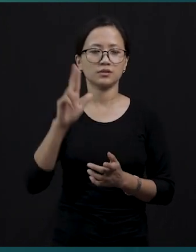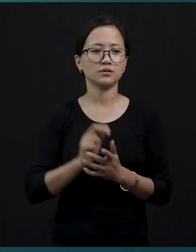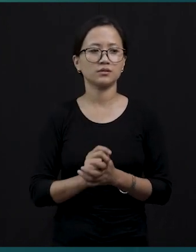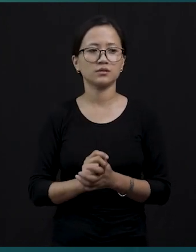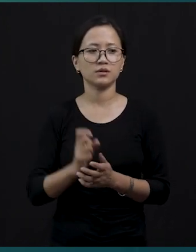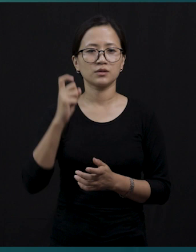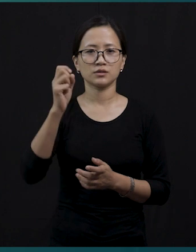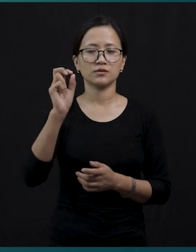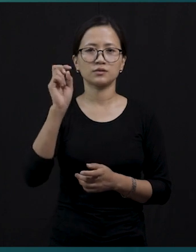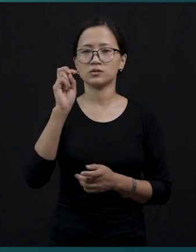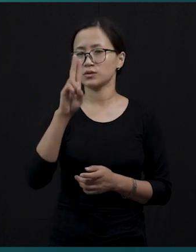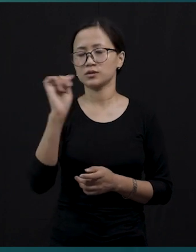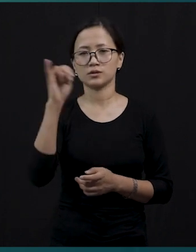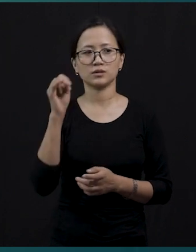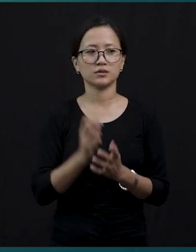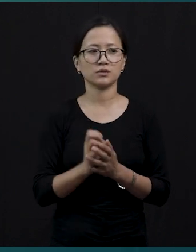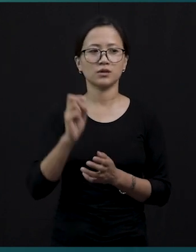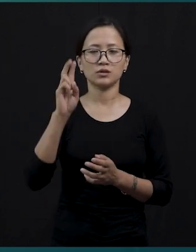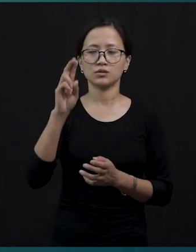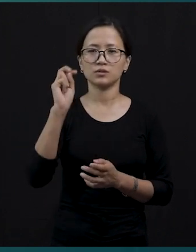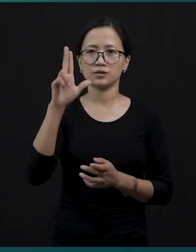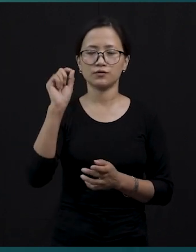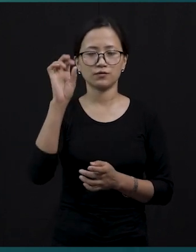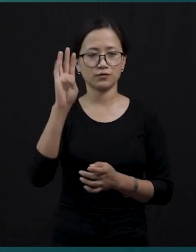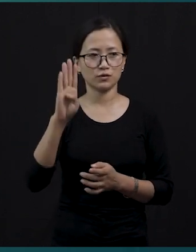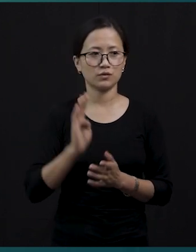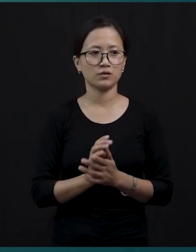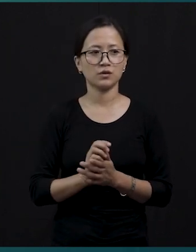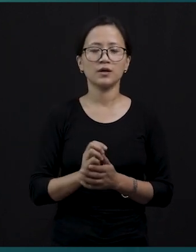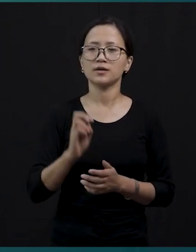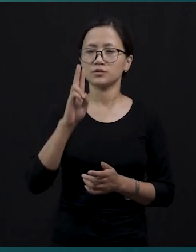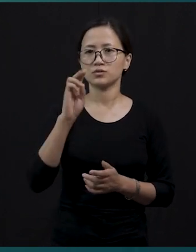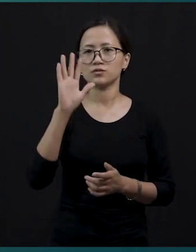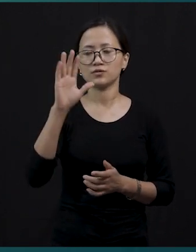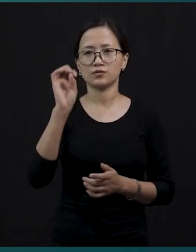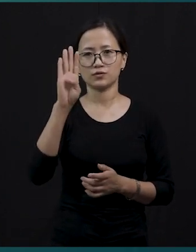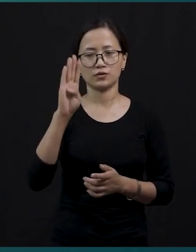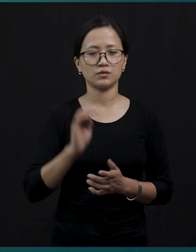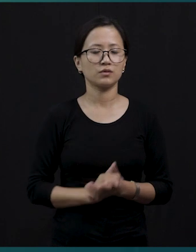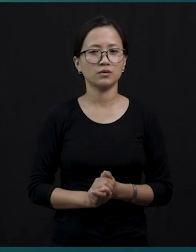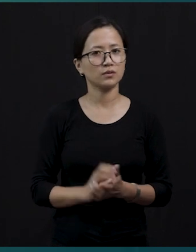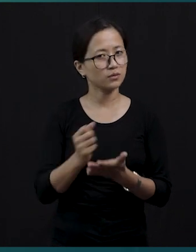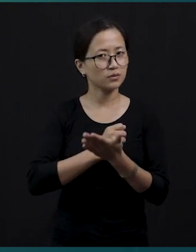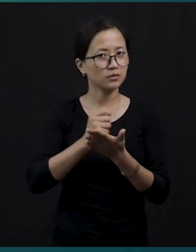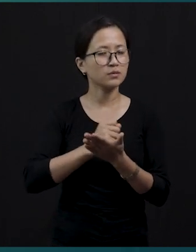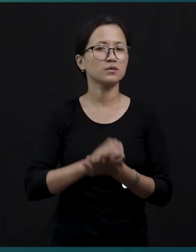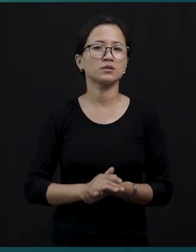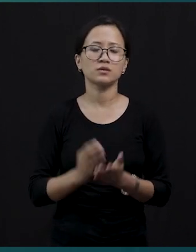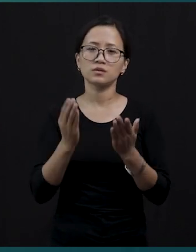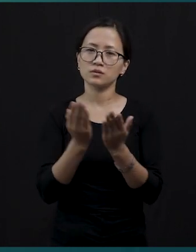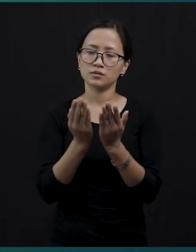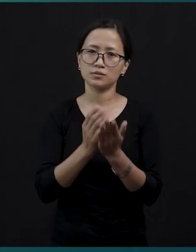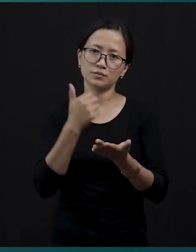728, then you have 726, you have 284, you have 254. Okay, now let's try. Take